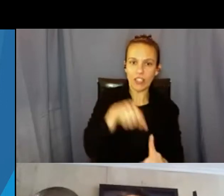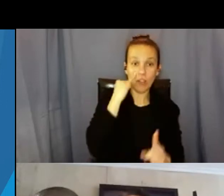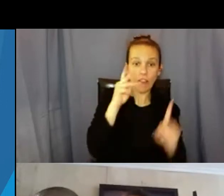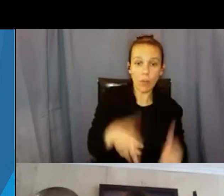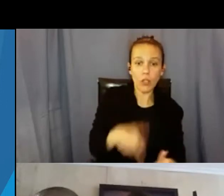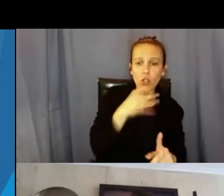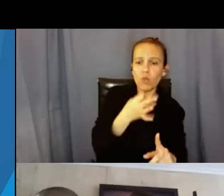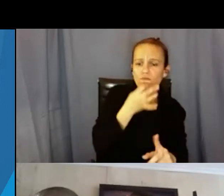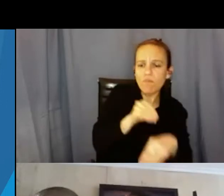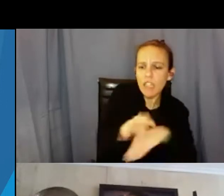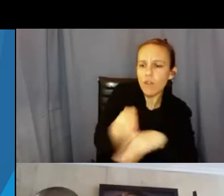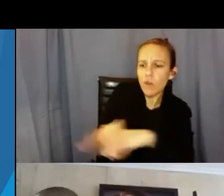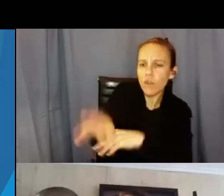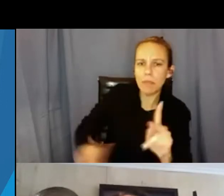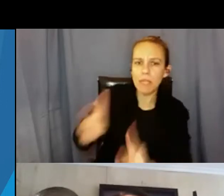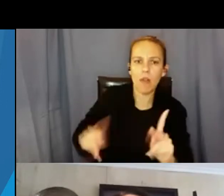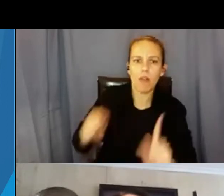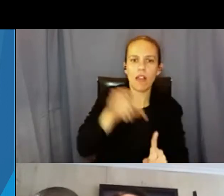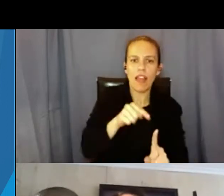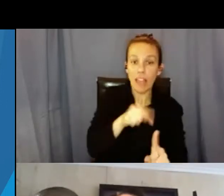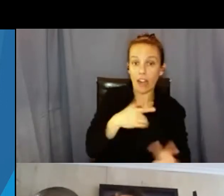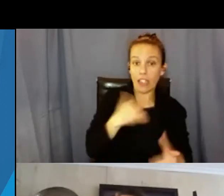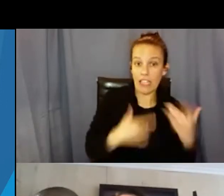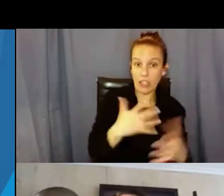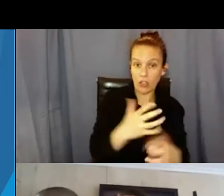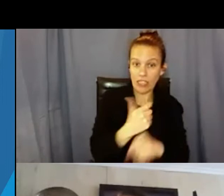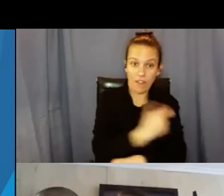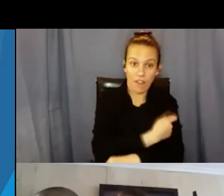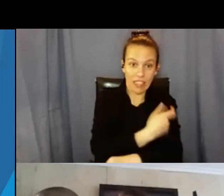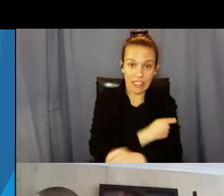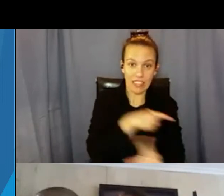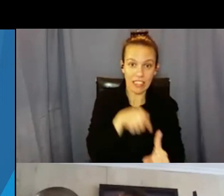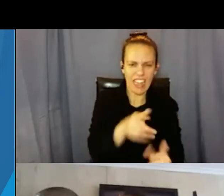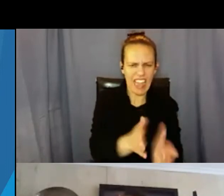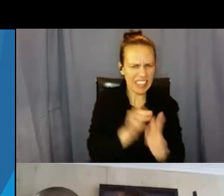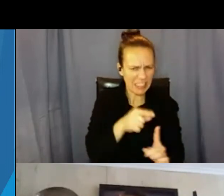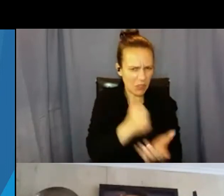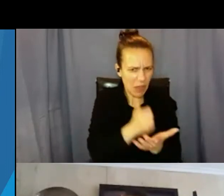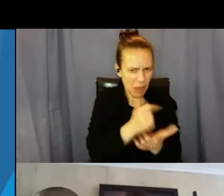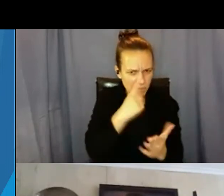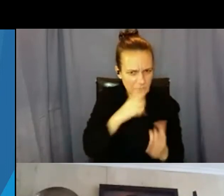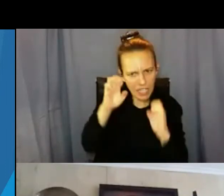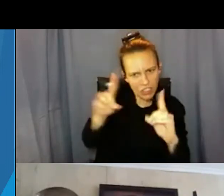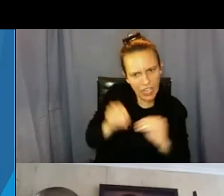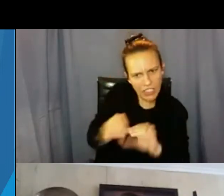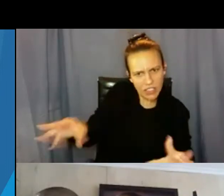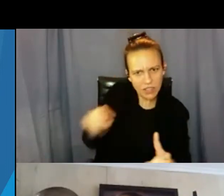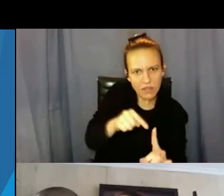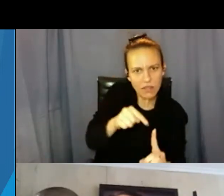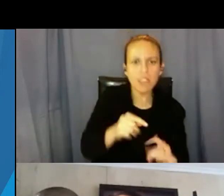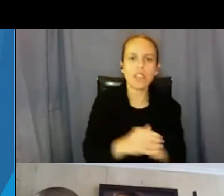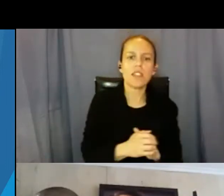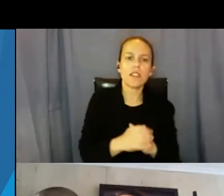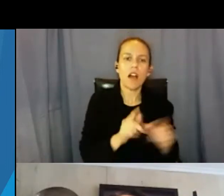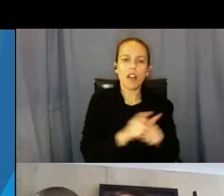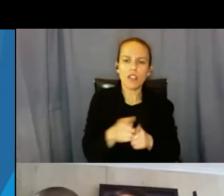and they're excited to get the vaccine, have them help in that education. Evoking the right emotions